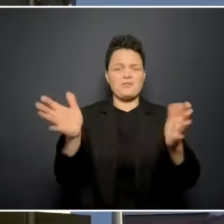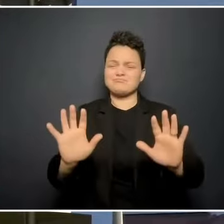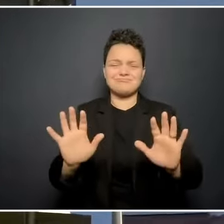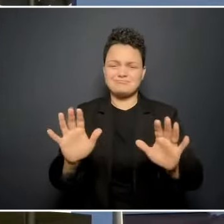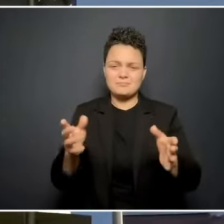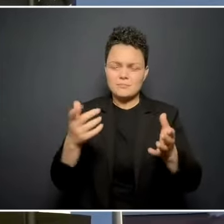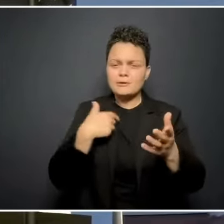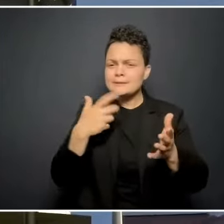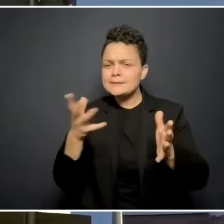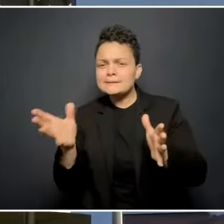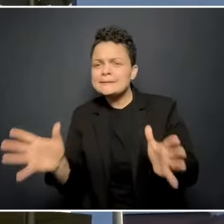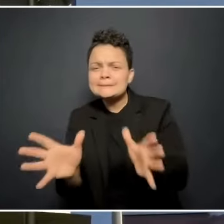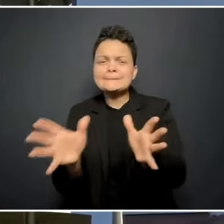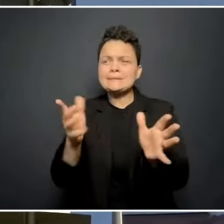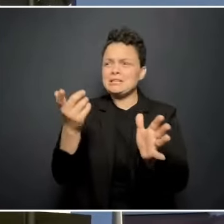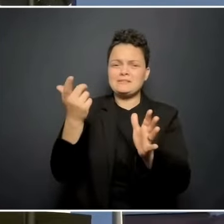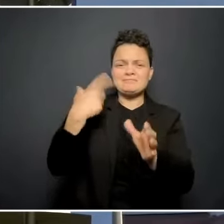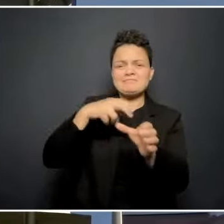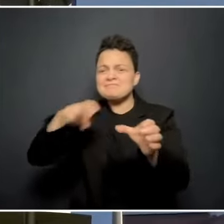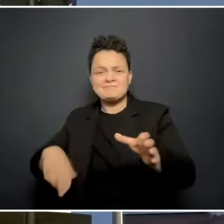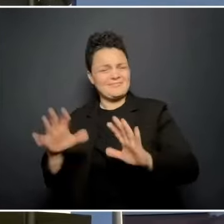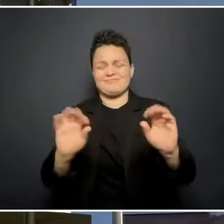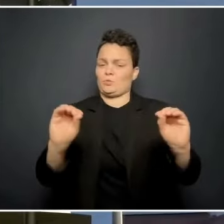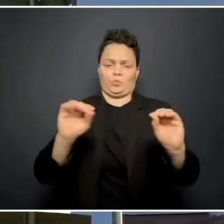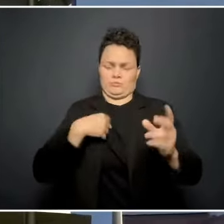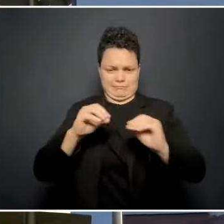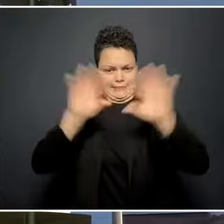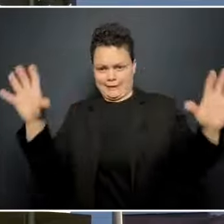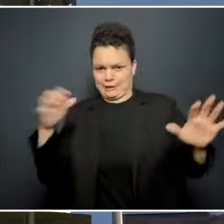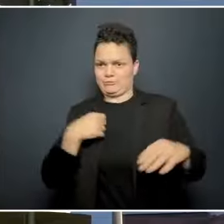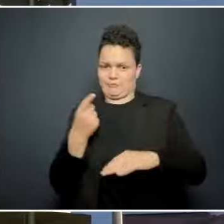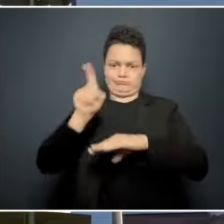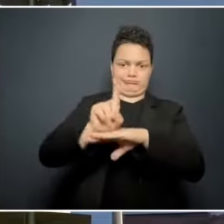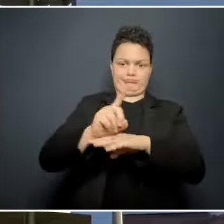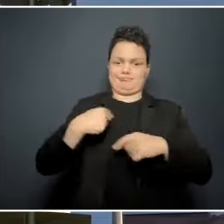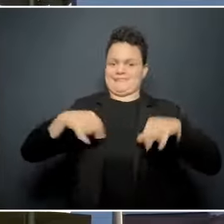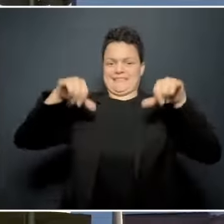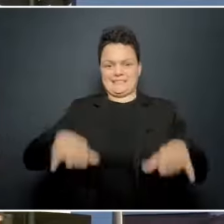Well, let me say this as clearly as I can. I'm staying in the race. Yeah.